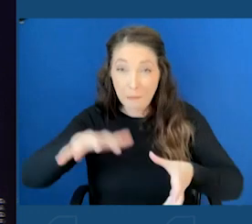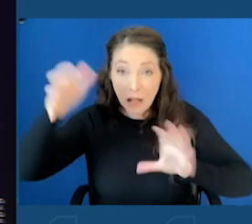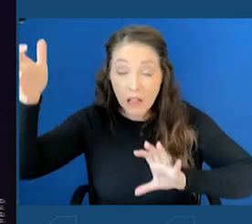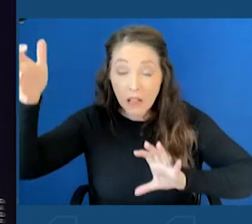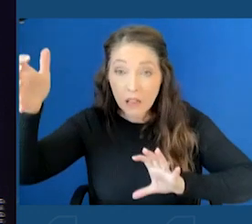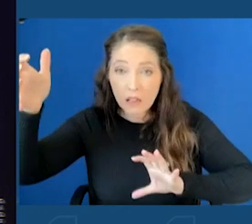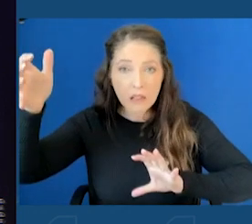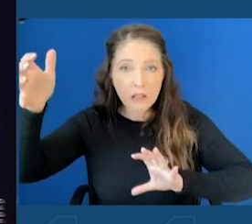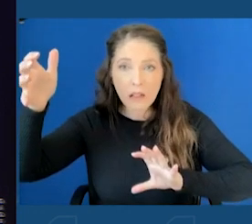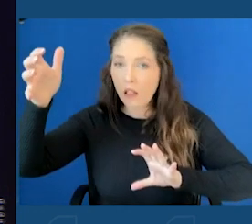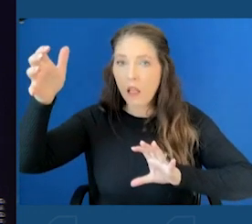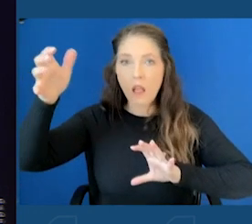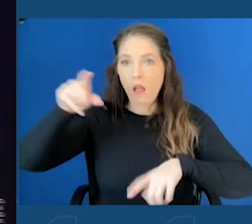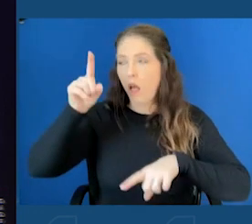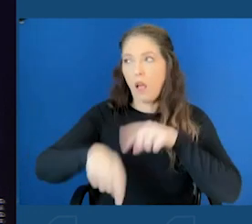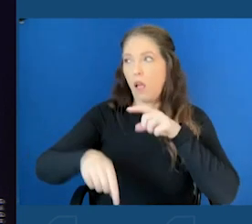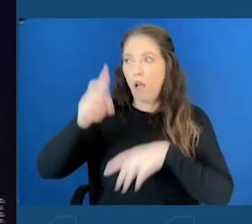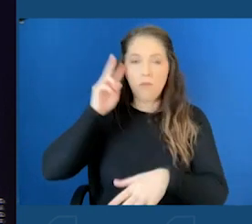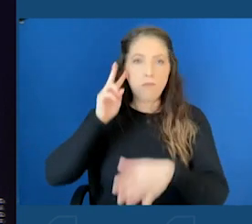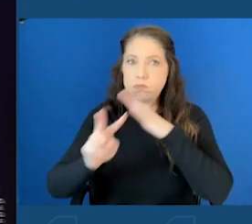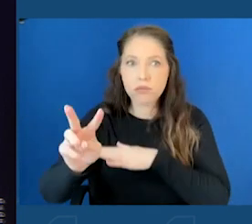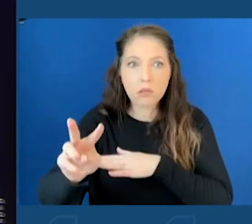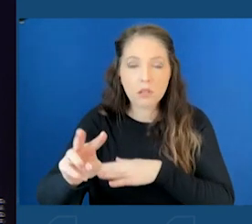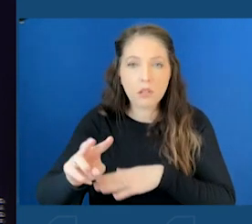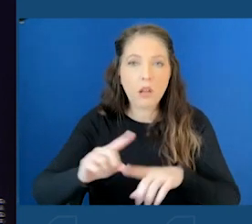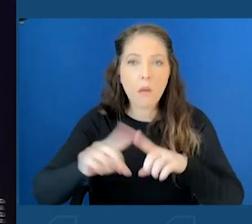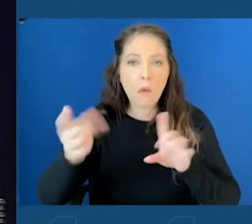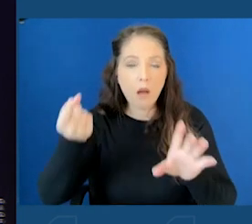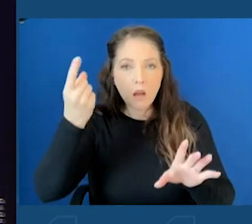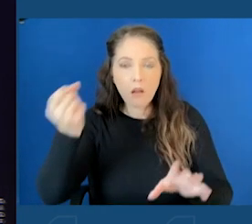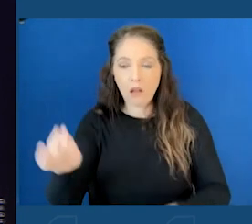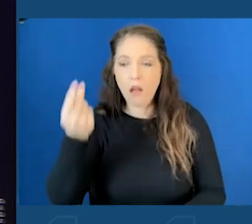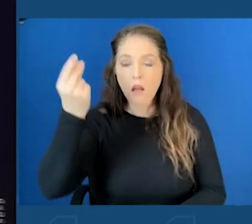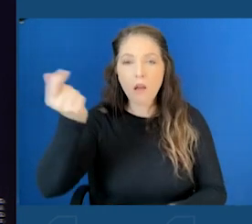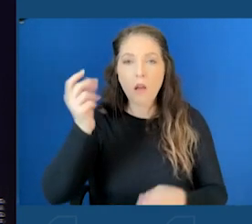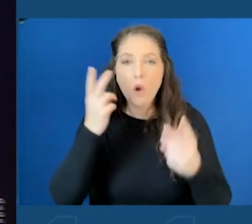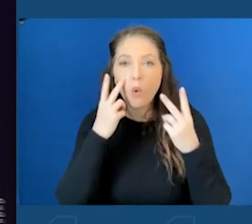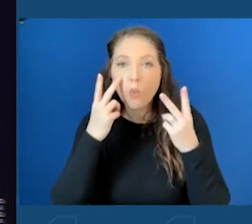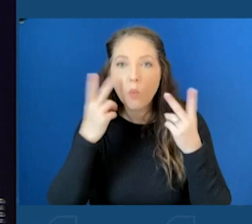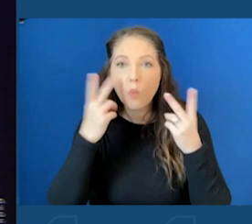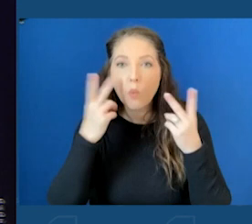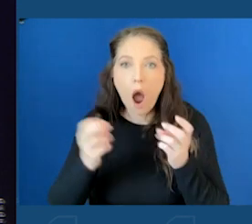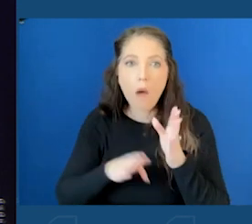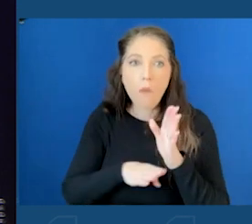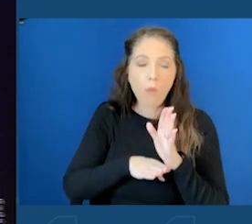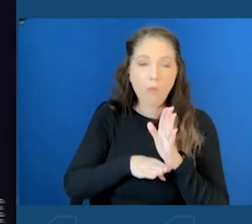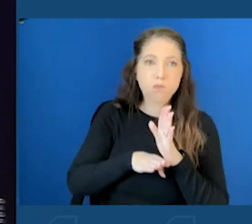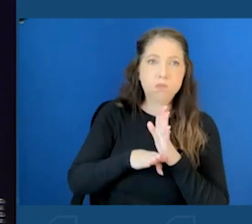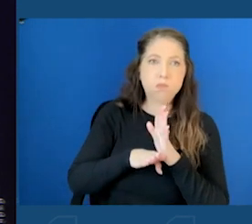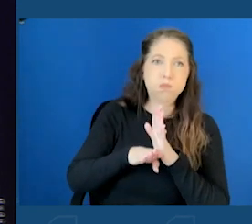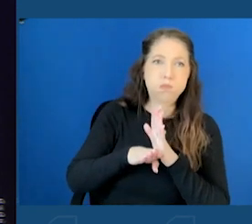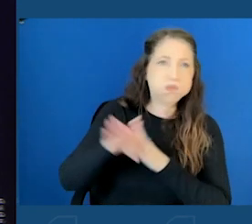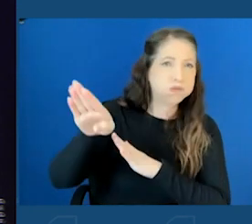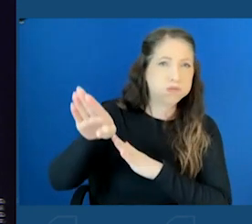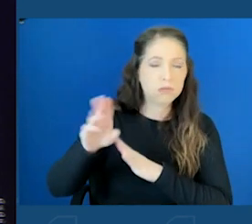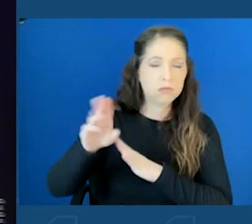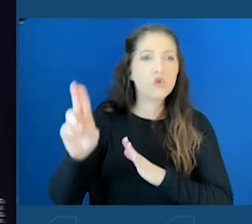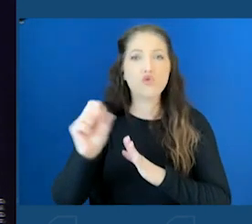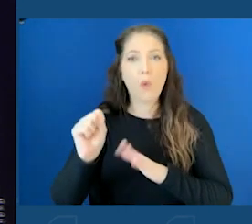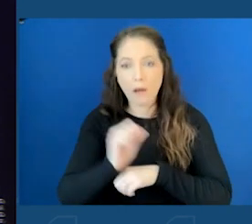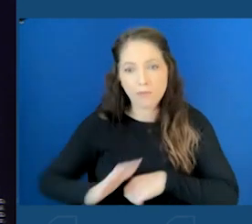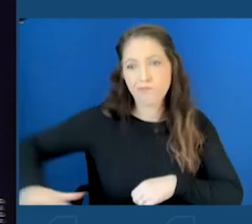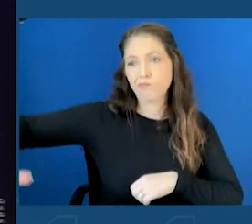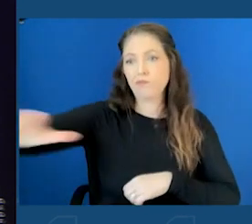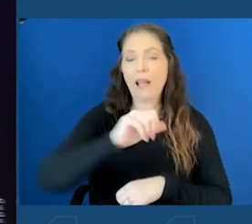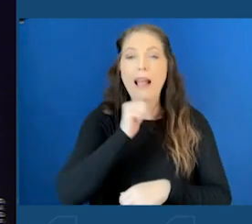not have anticipated, but almost immediately, the crime rate started going up all over our country. Not just here in New York,